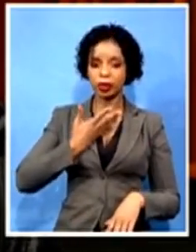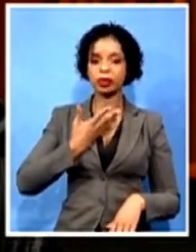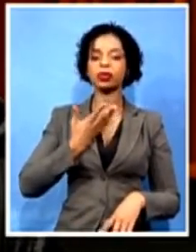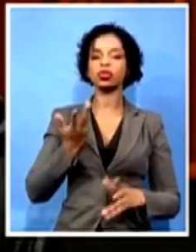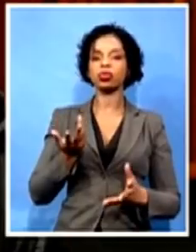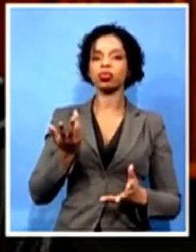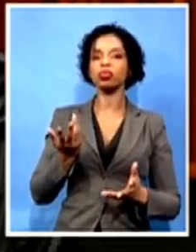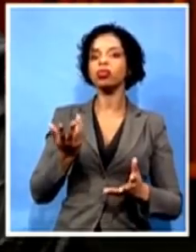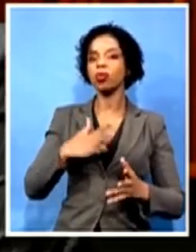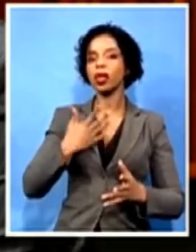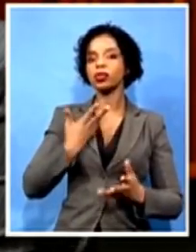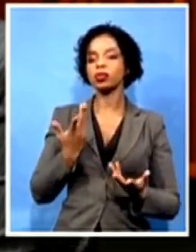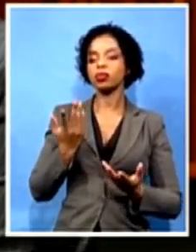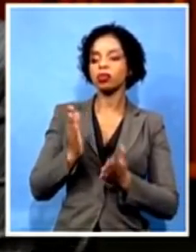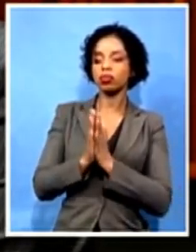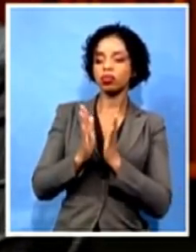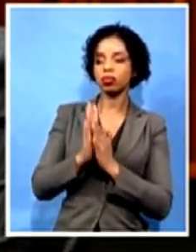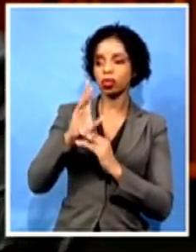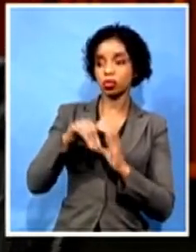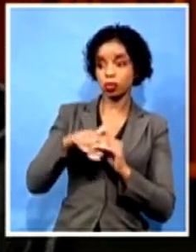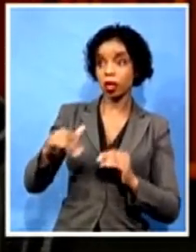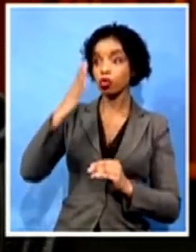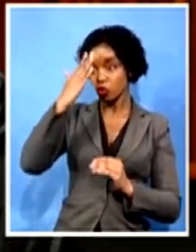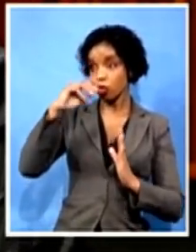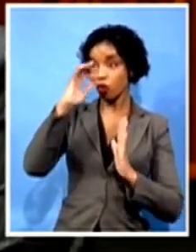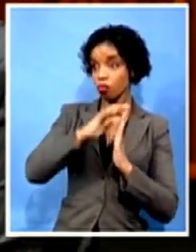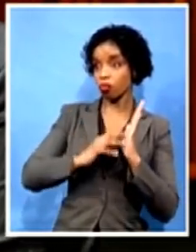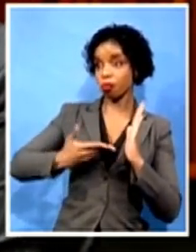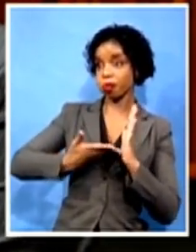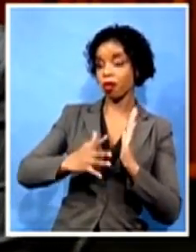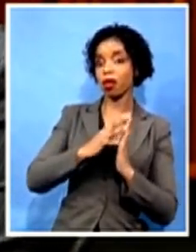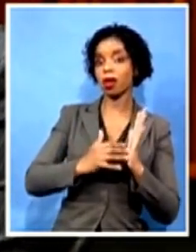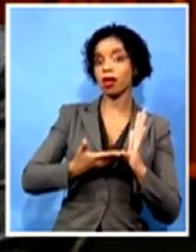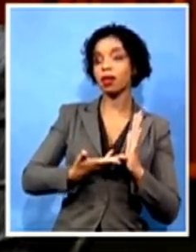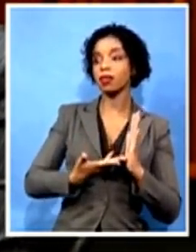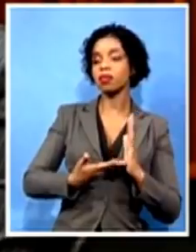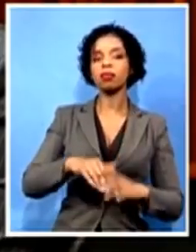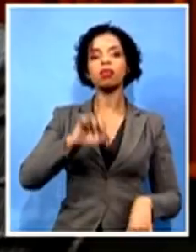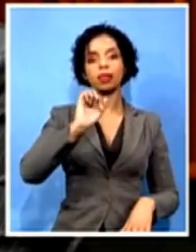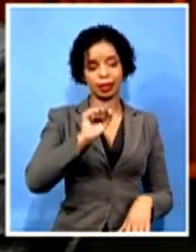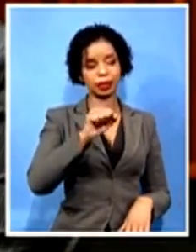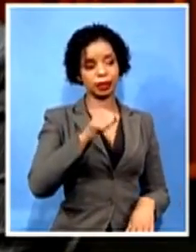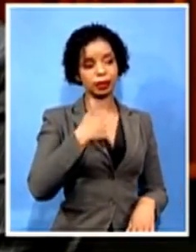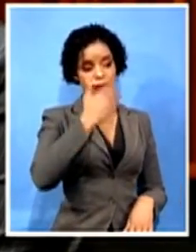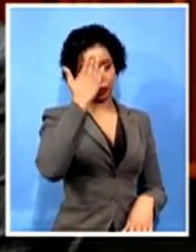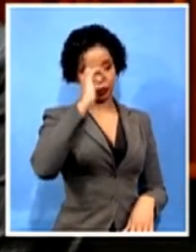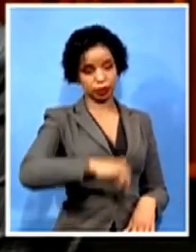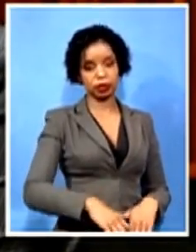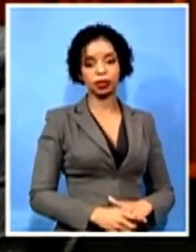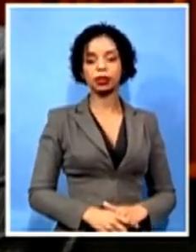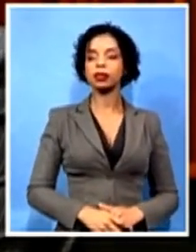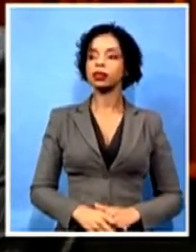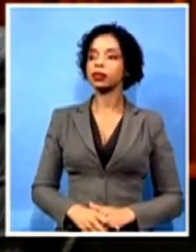read it this morning. Are you aware of the content thereof? Yes. Now, considering the caution